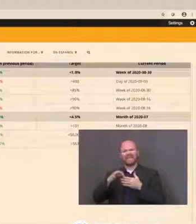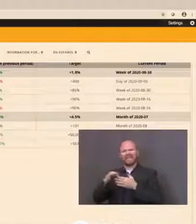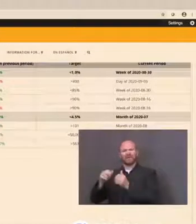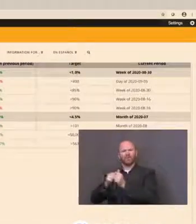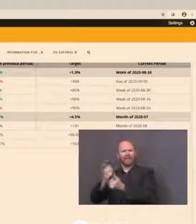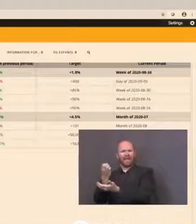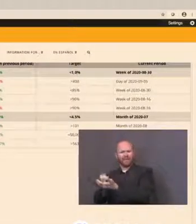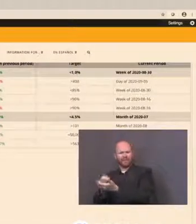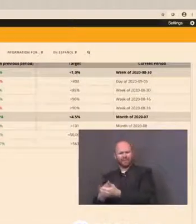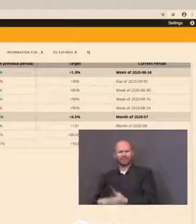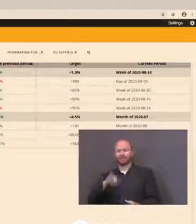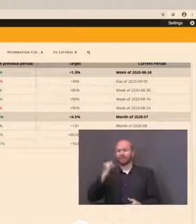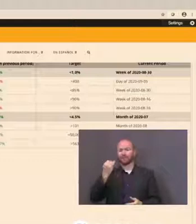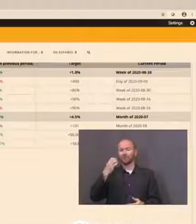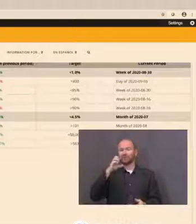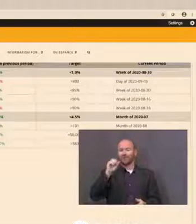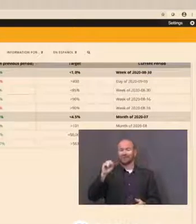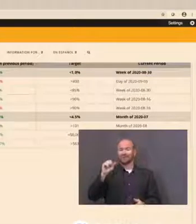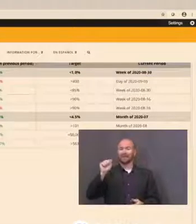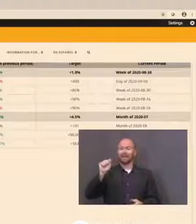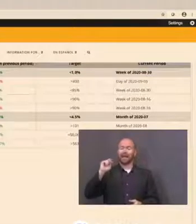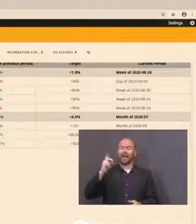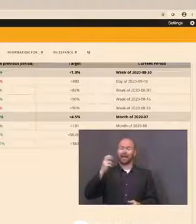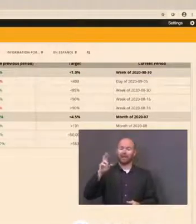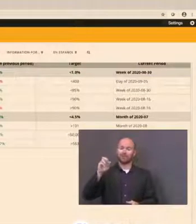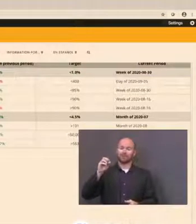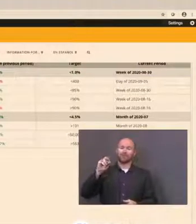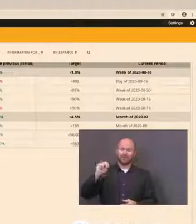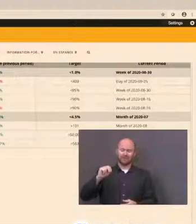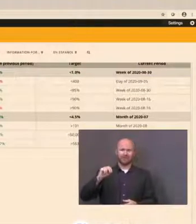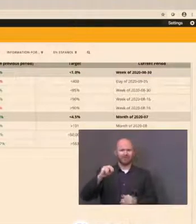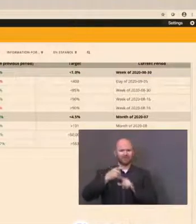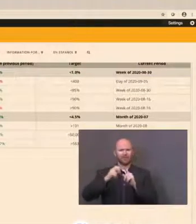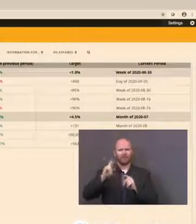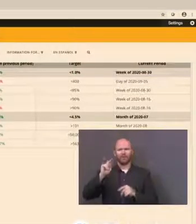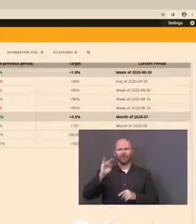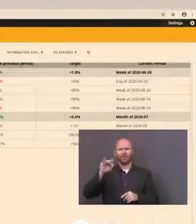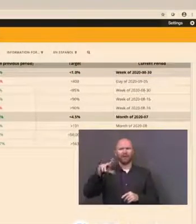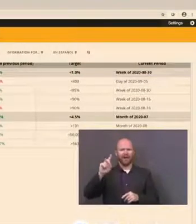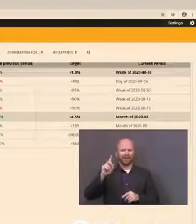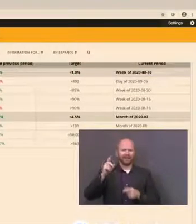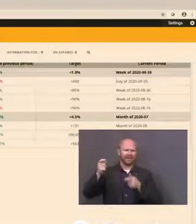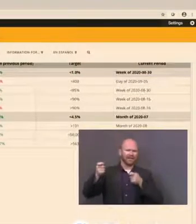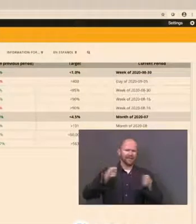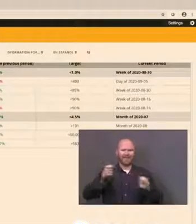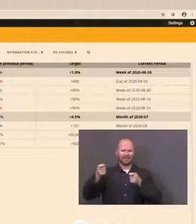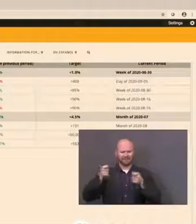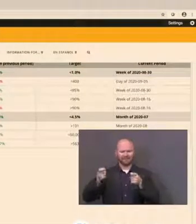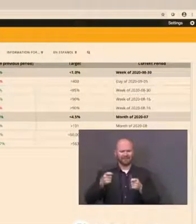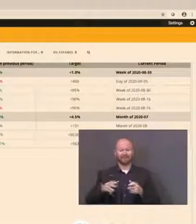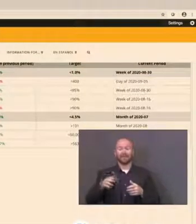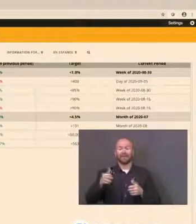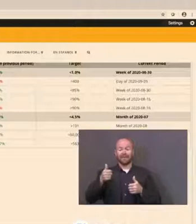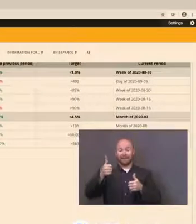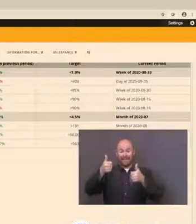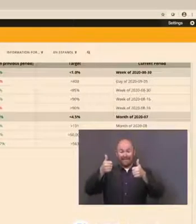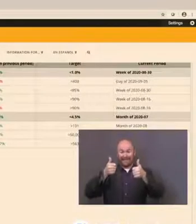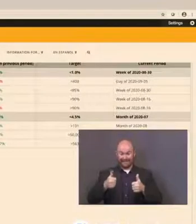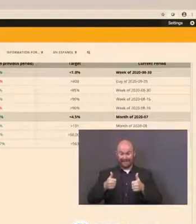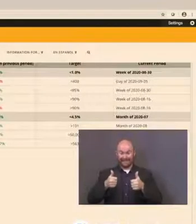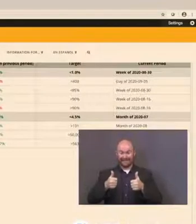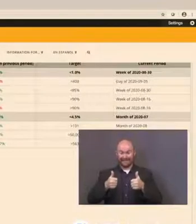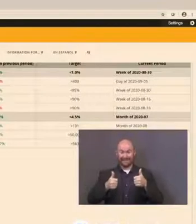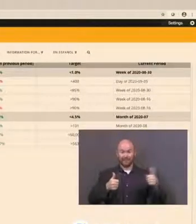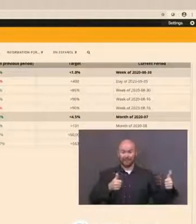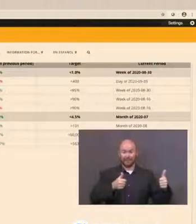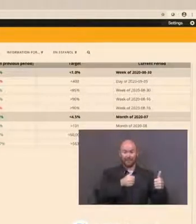Jess Anderson and the Unified Command unifying all of these approaches. And then underneath each of them, people are given direct